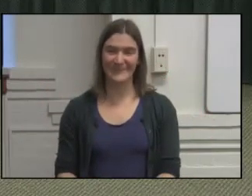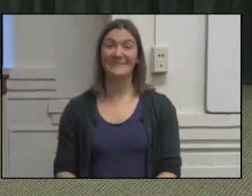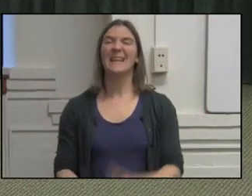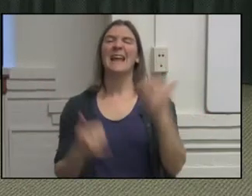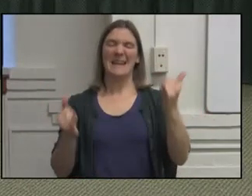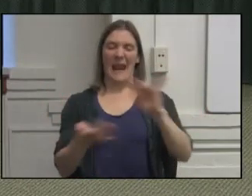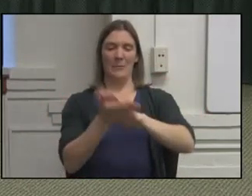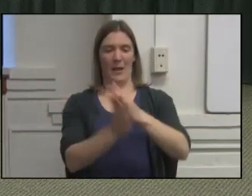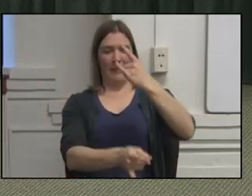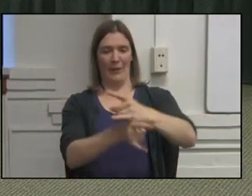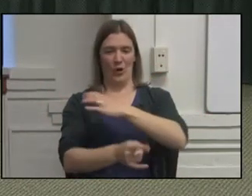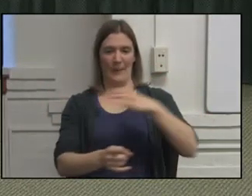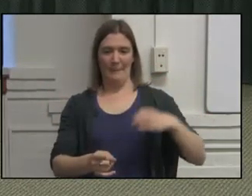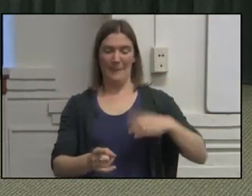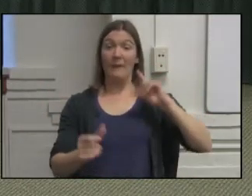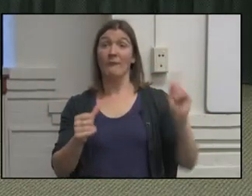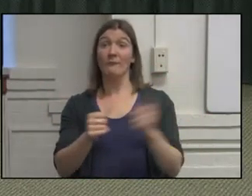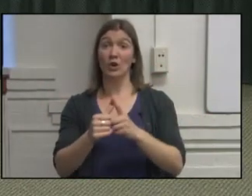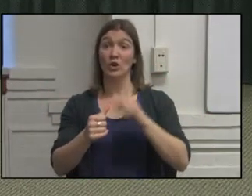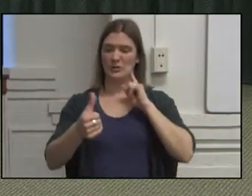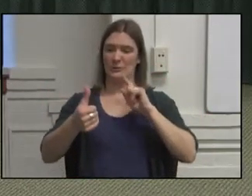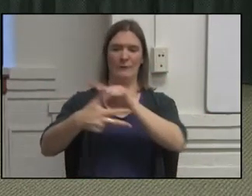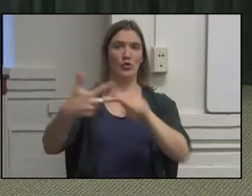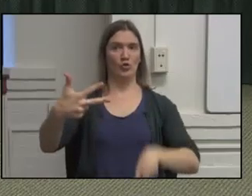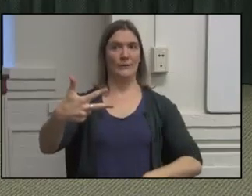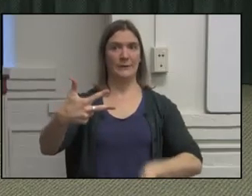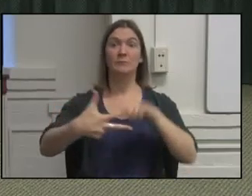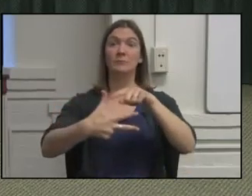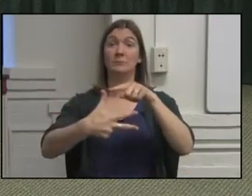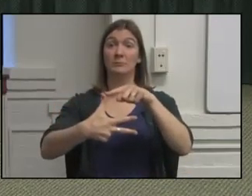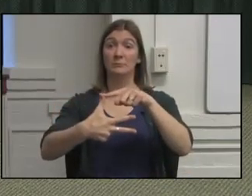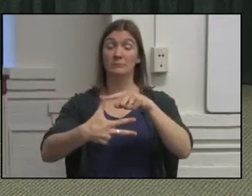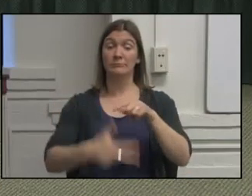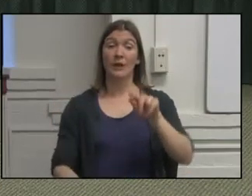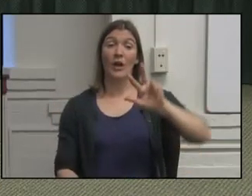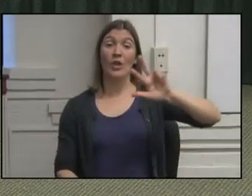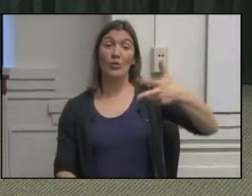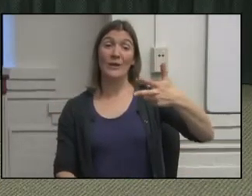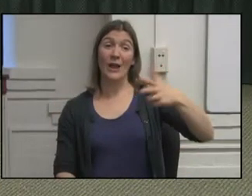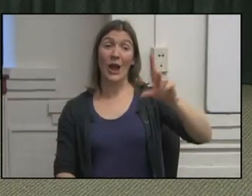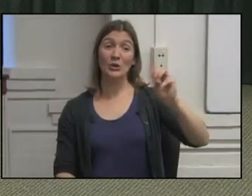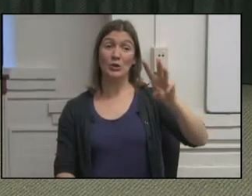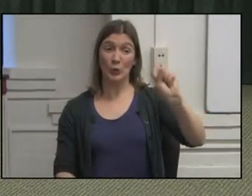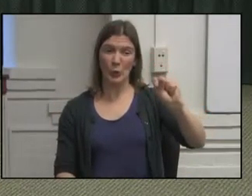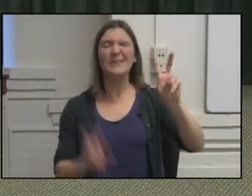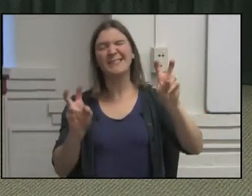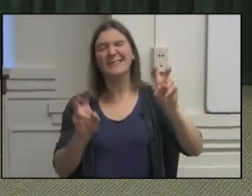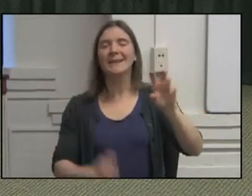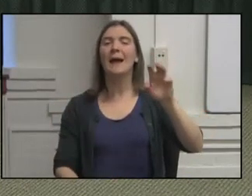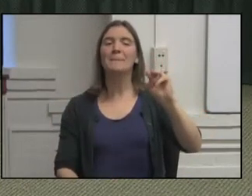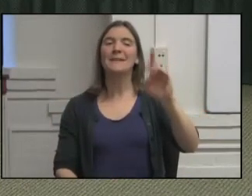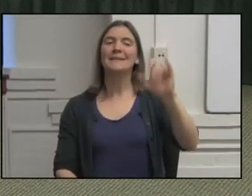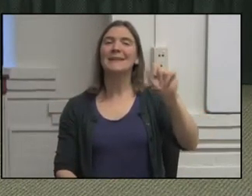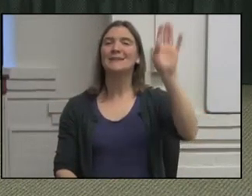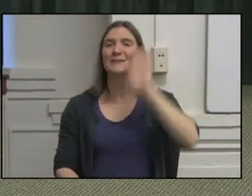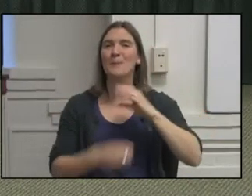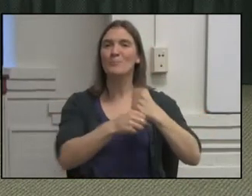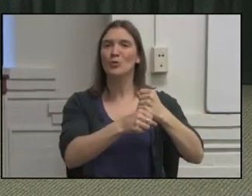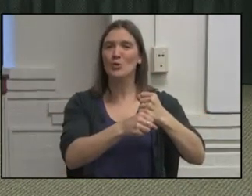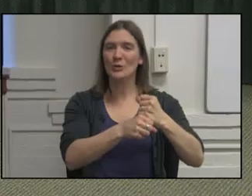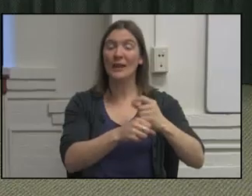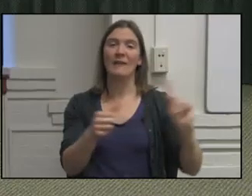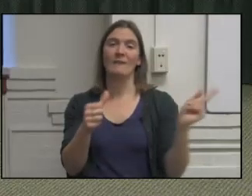we are liquor commissioners, with our first one being $3 Dewey's doing business as McNeill's Brewery, and this is the